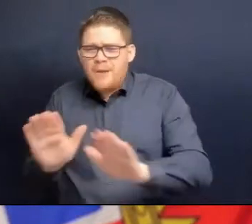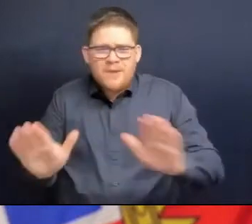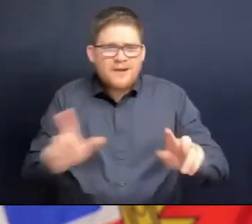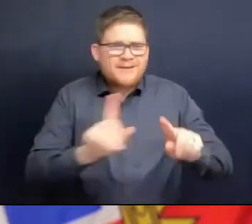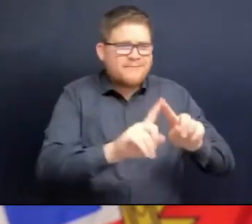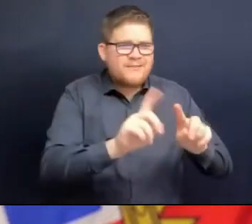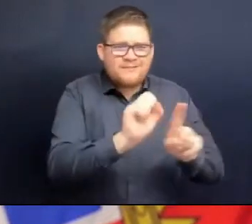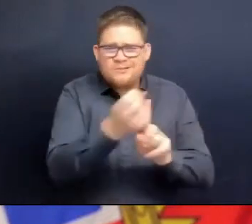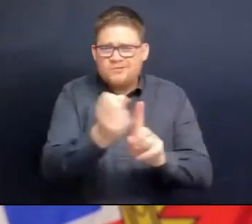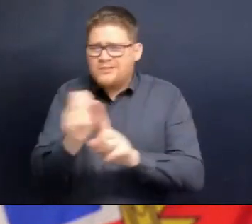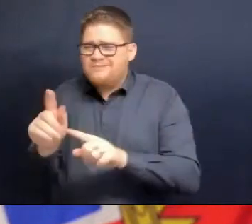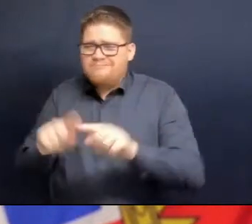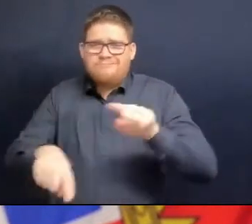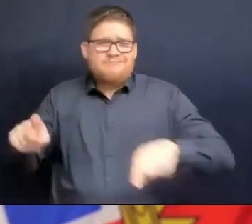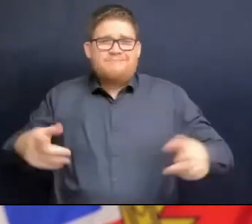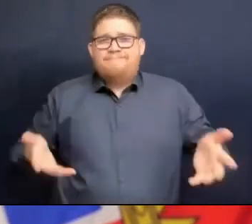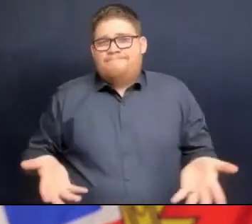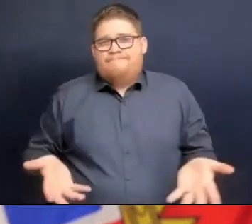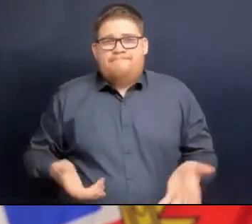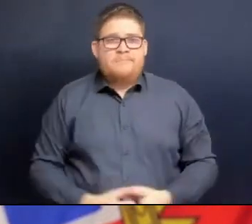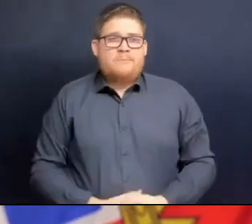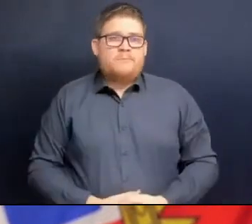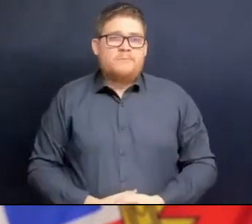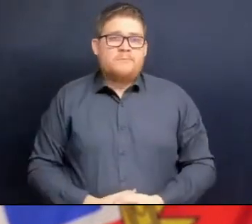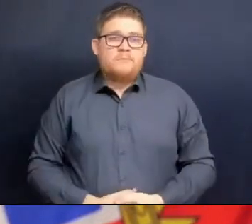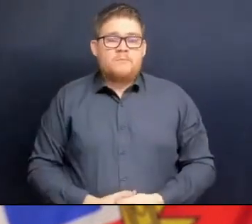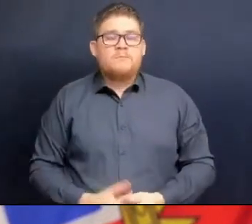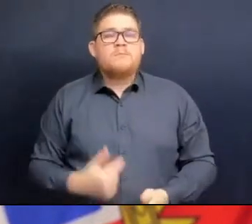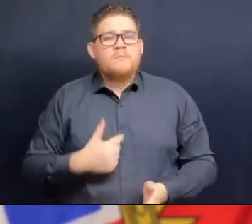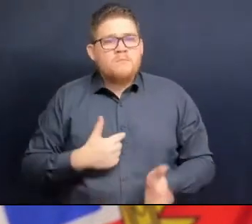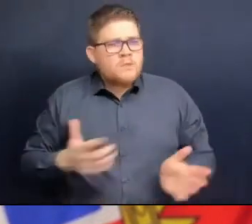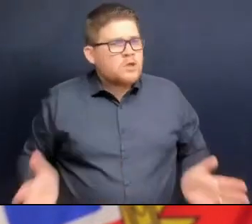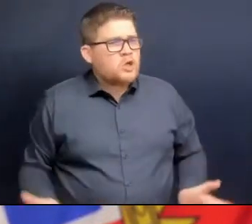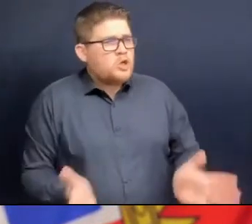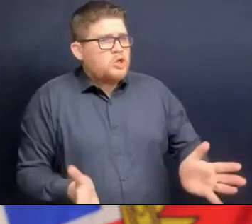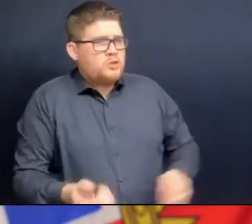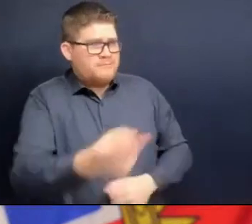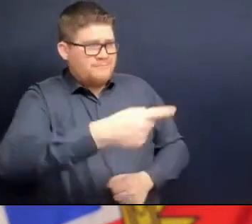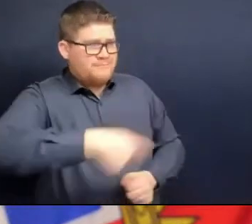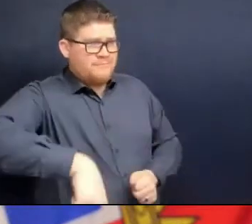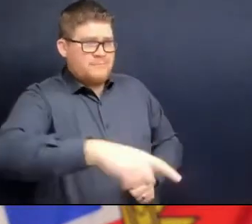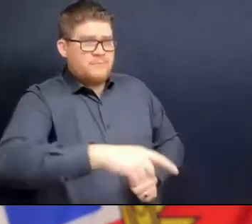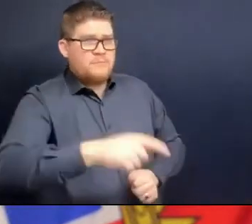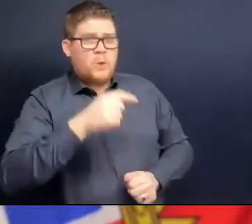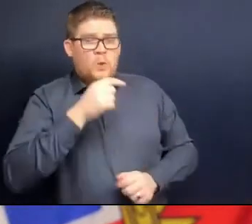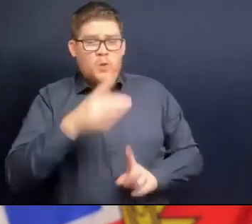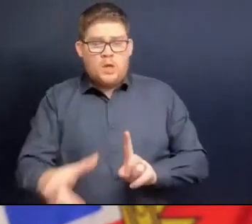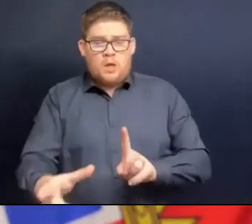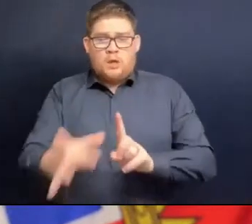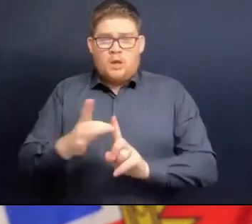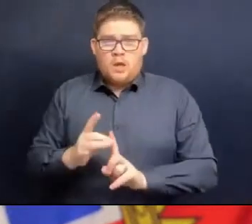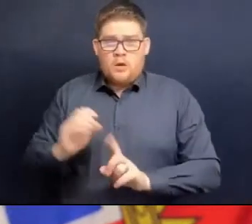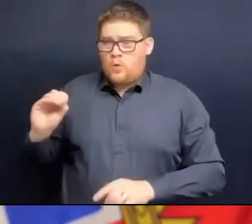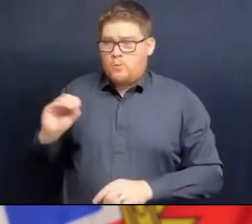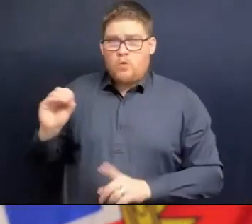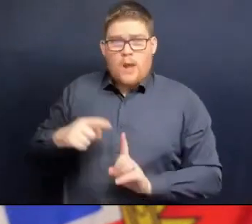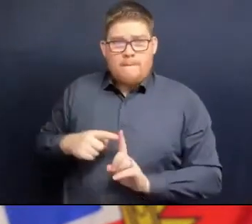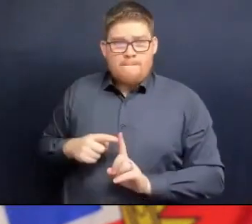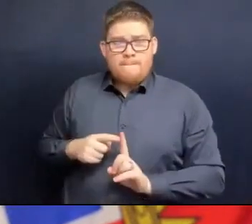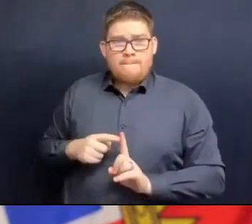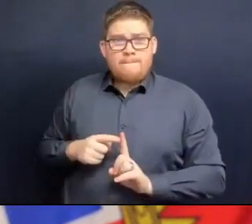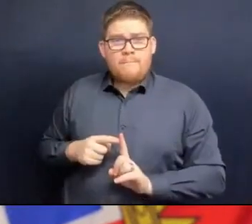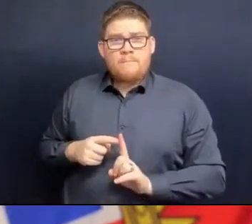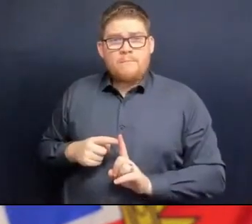I would encourage people, even if you've had Omicron in the last month, if you're at that 6 month place and you're